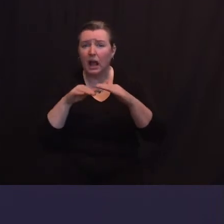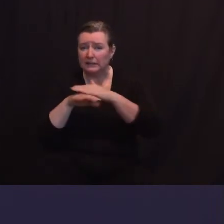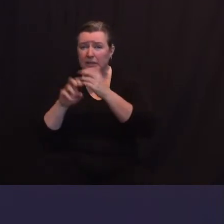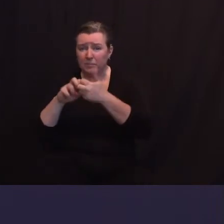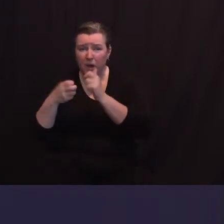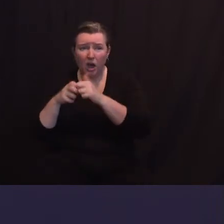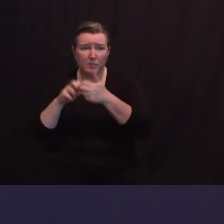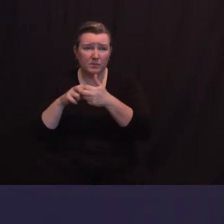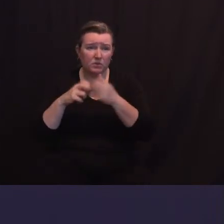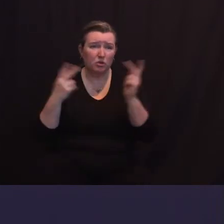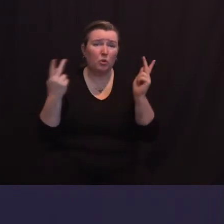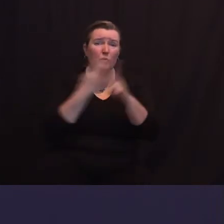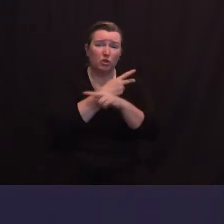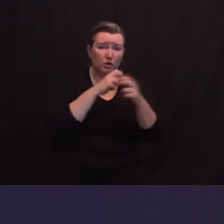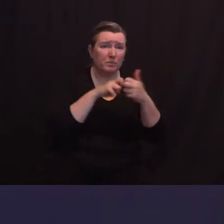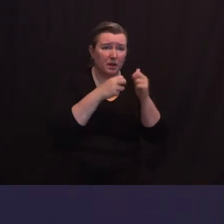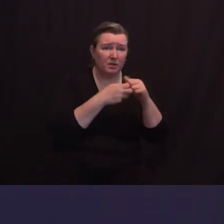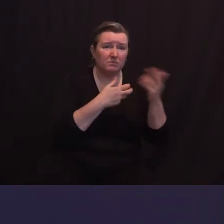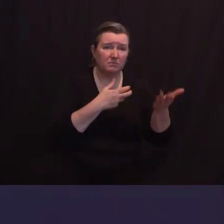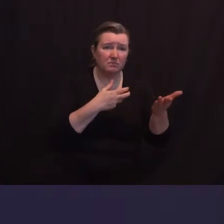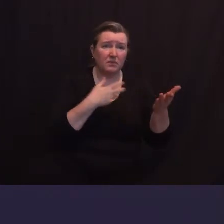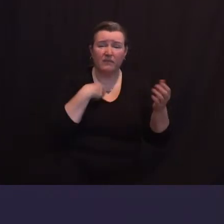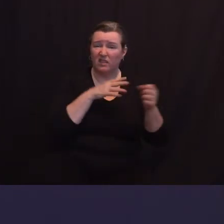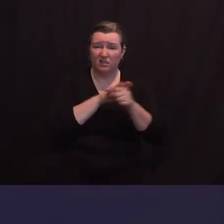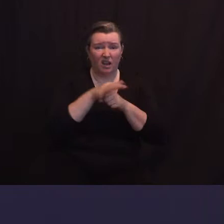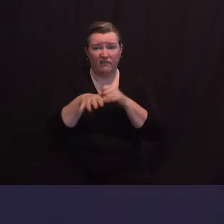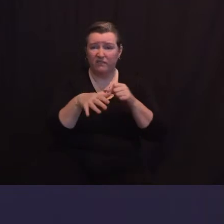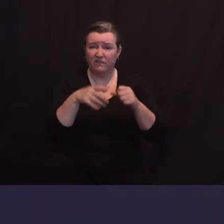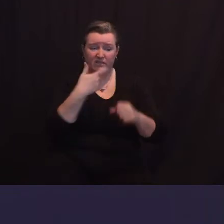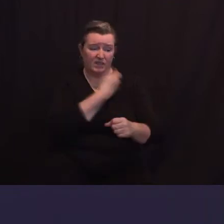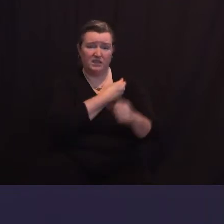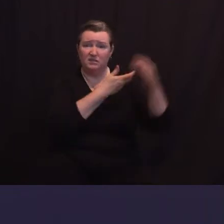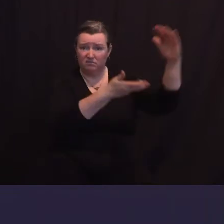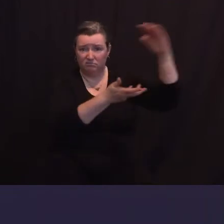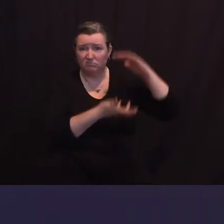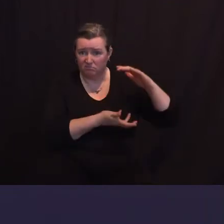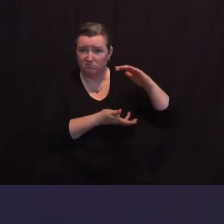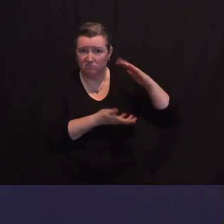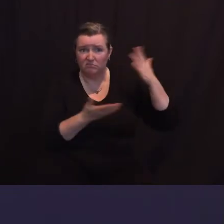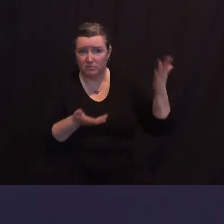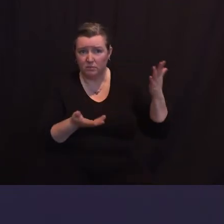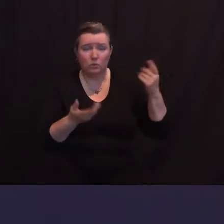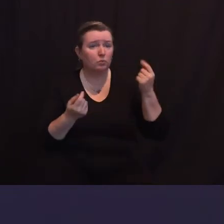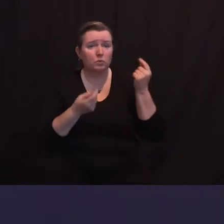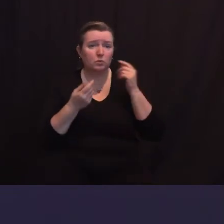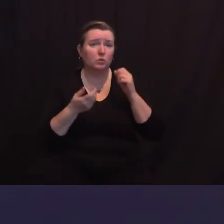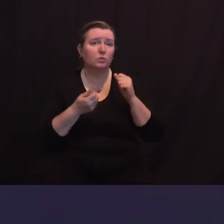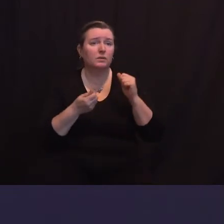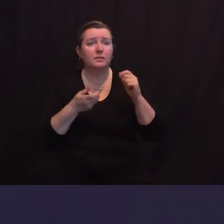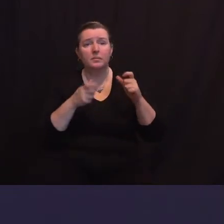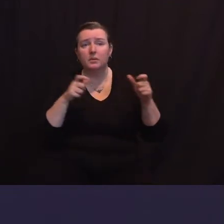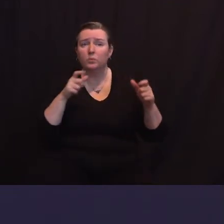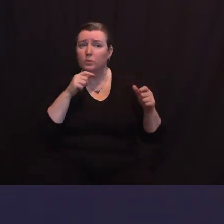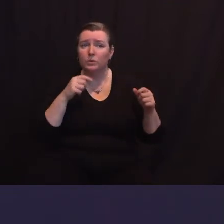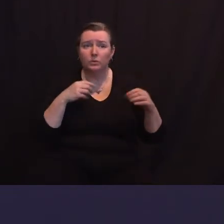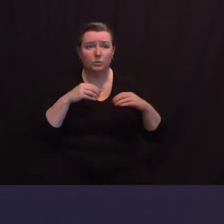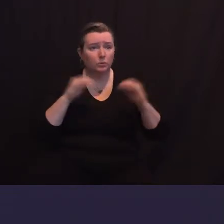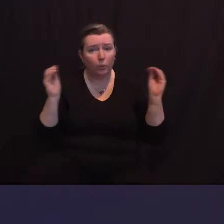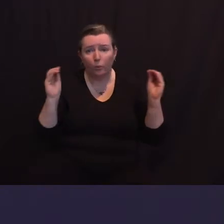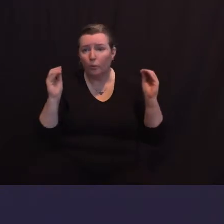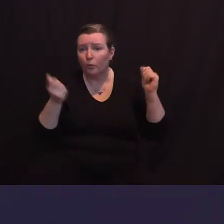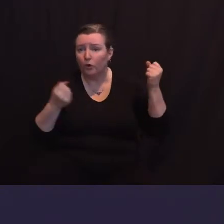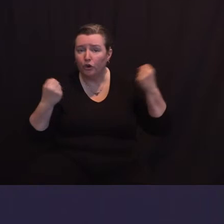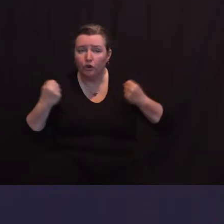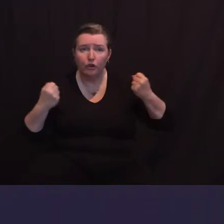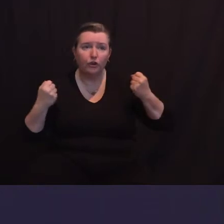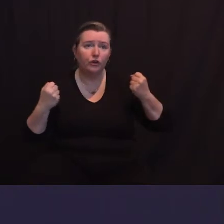these answers kind of get at that, but I want Judy to come back to that. What are we doing with folks, I think you said, who had no transportation and then separately